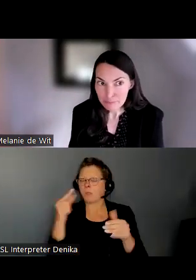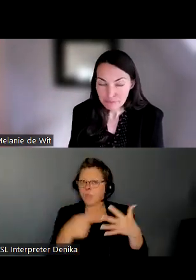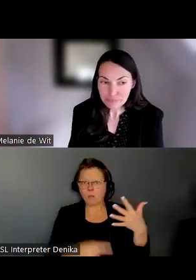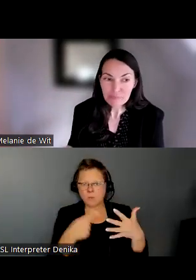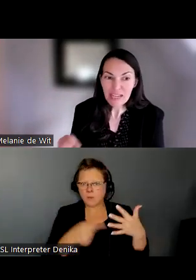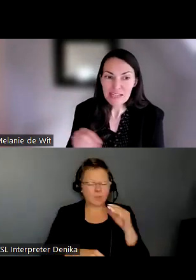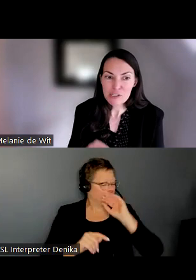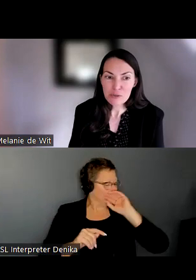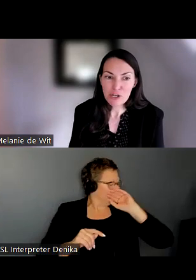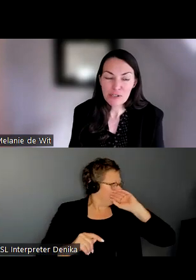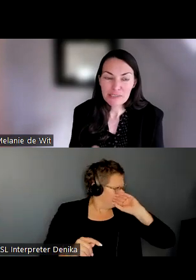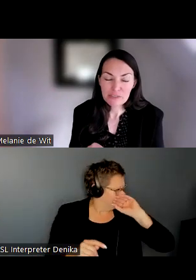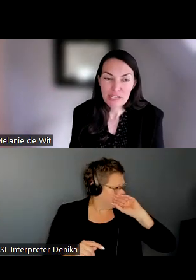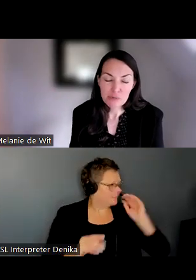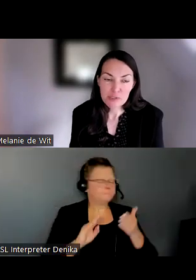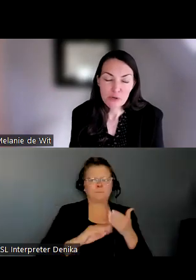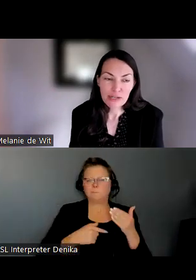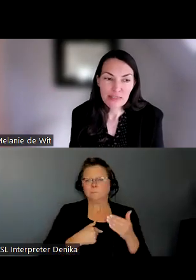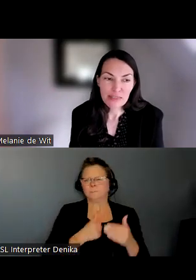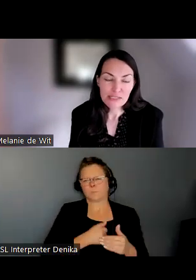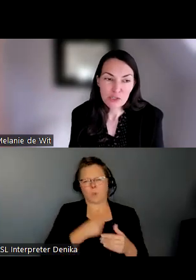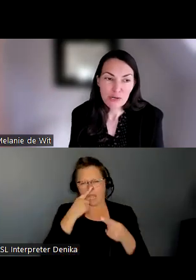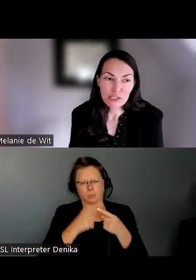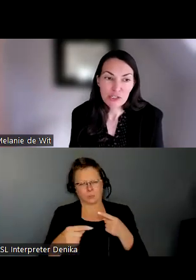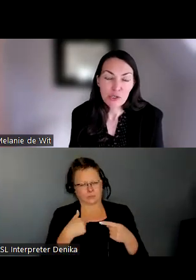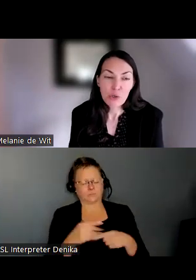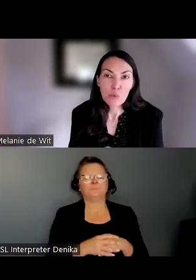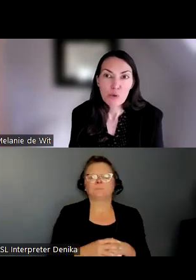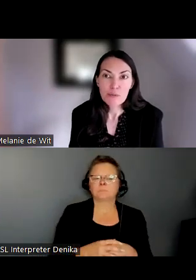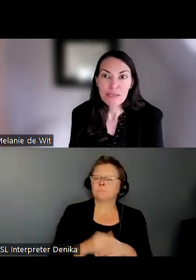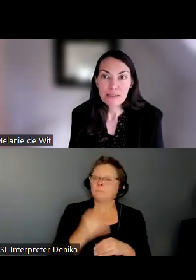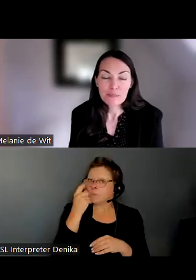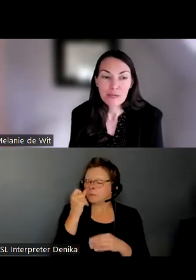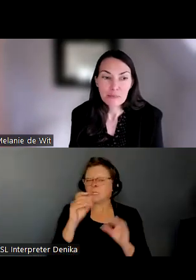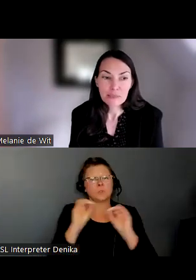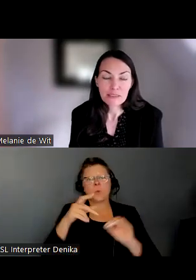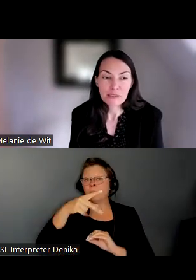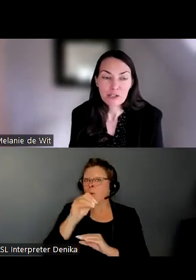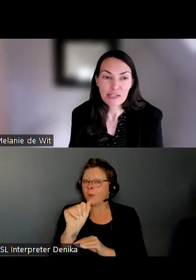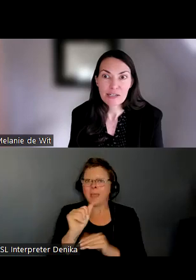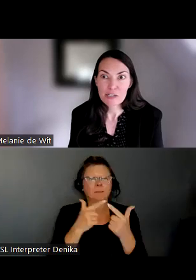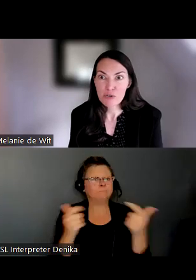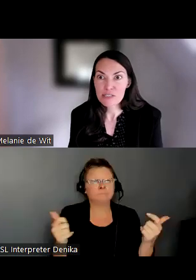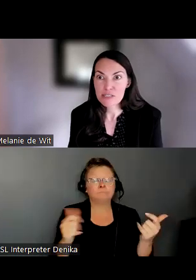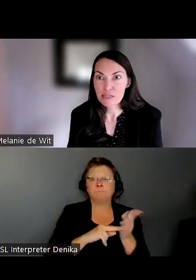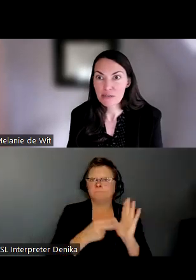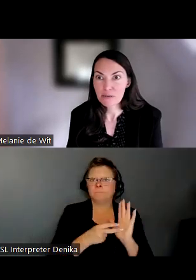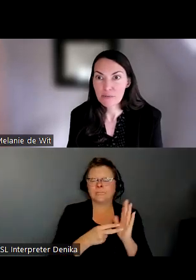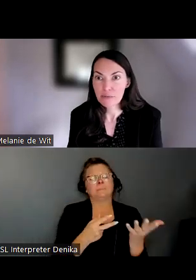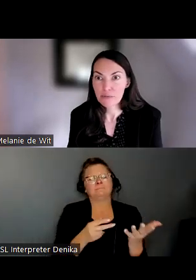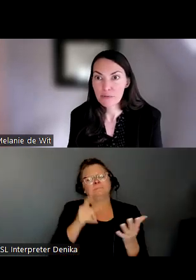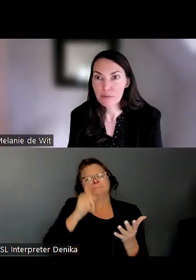POA. And so the guardian of last resort in that situation would be the public guardian and